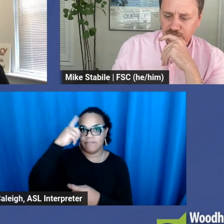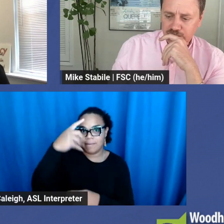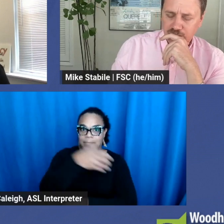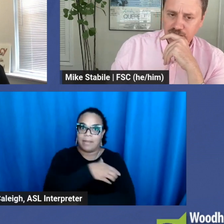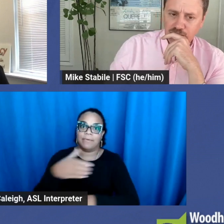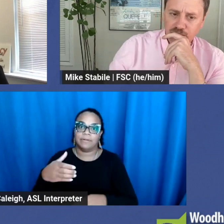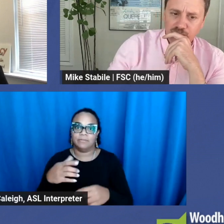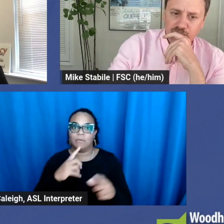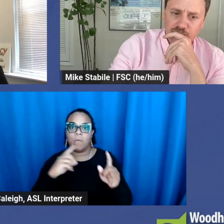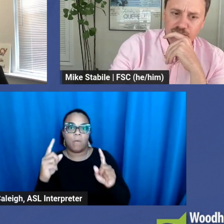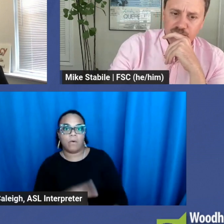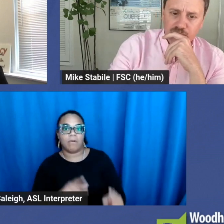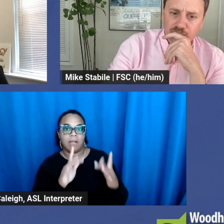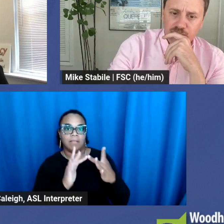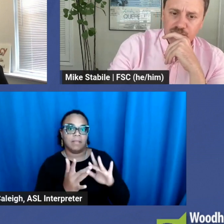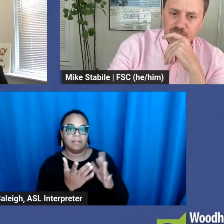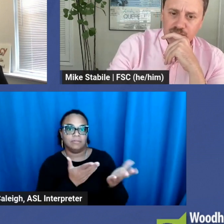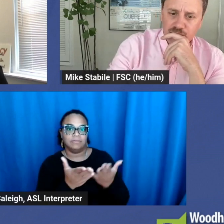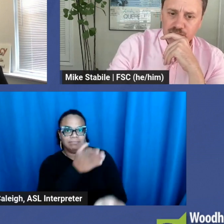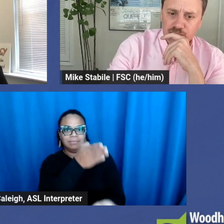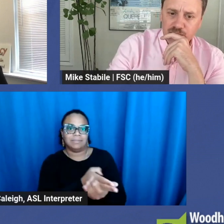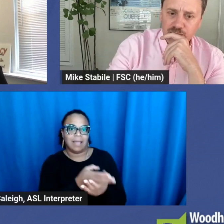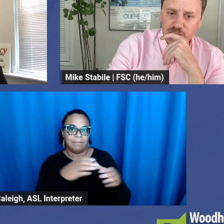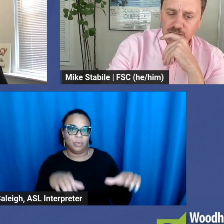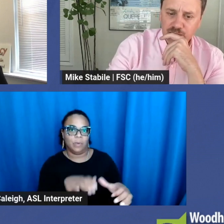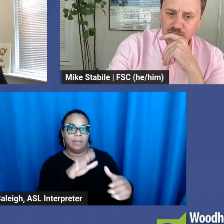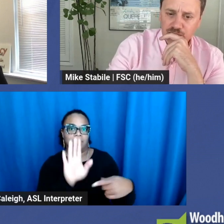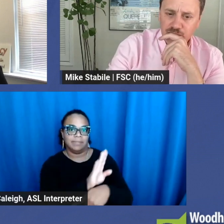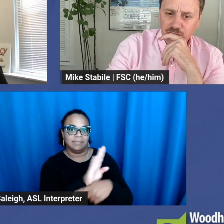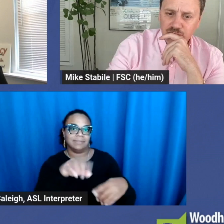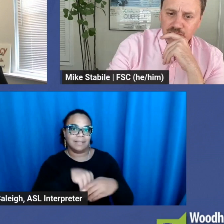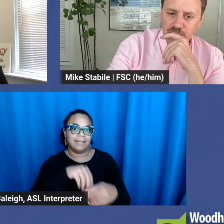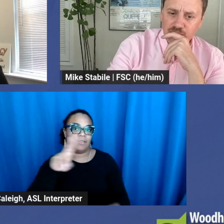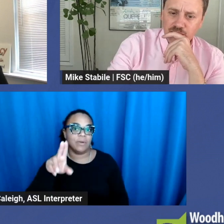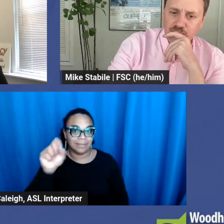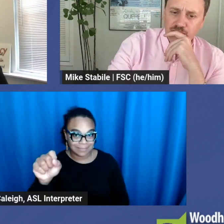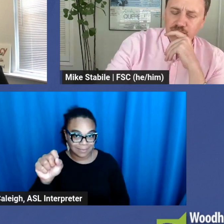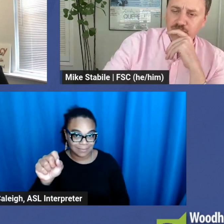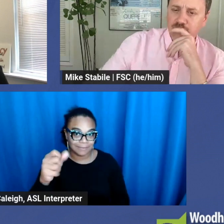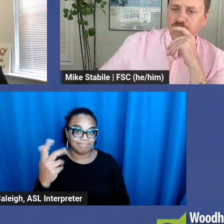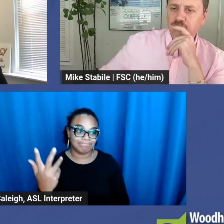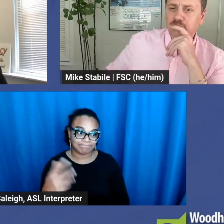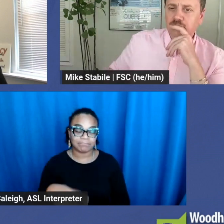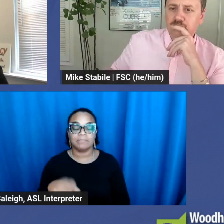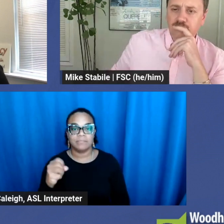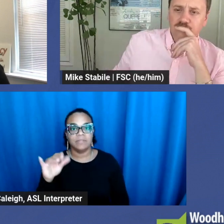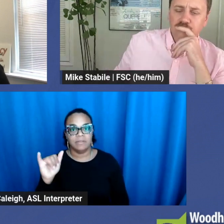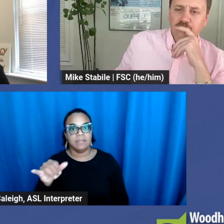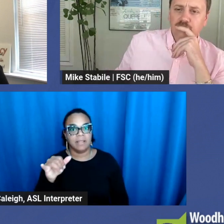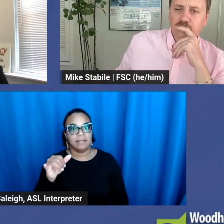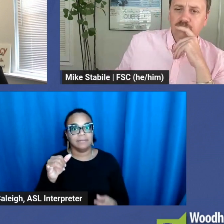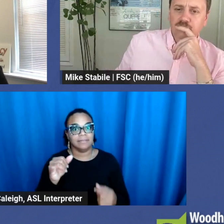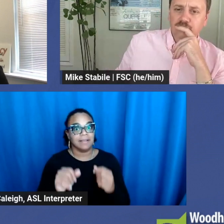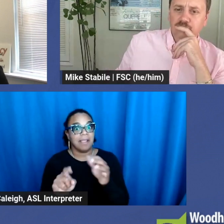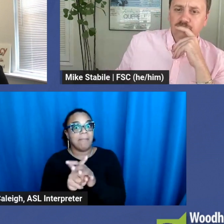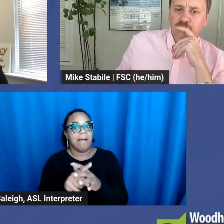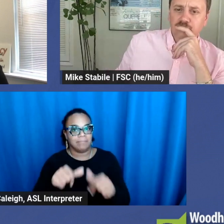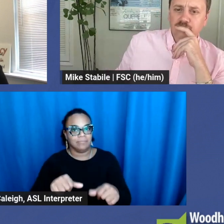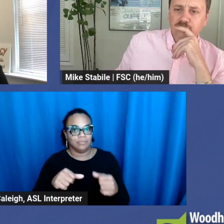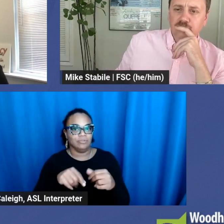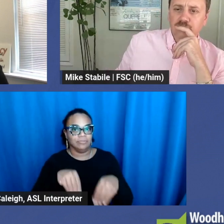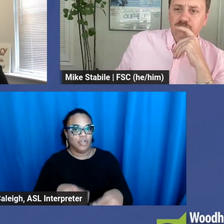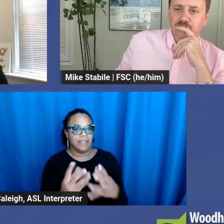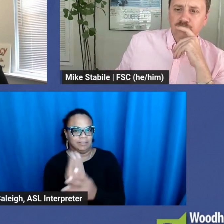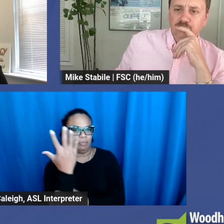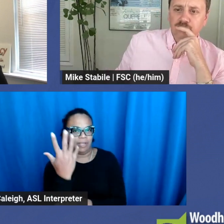that an online service stop doing business in the United States. And so it very much was coming up this spring in conversations